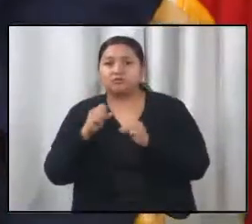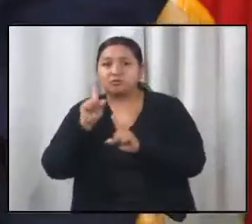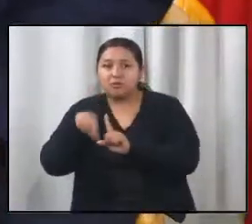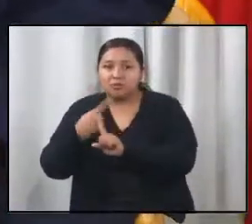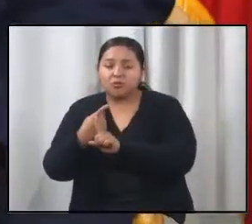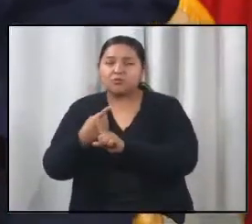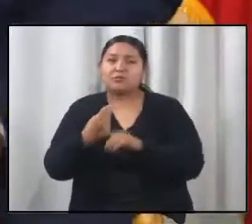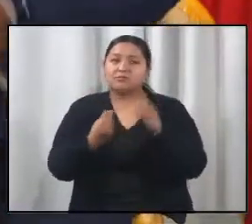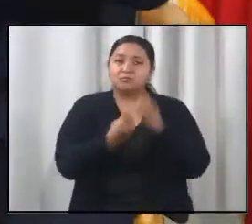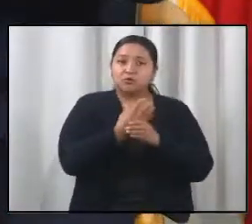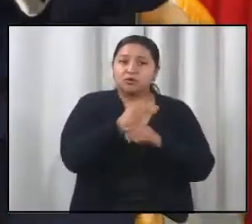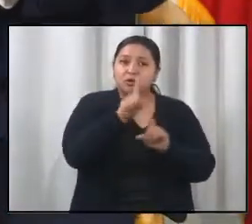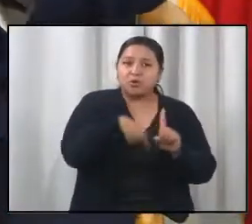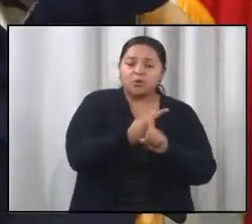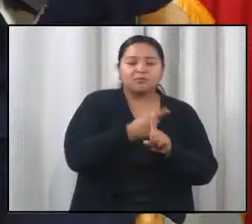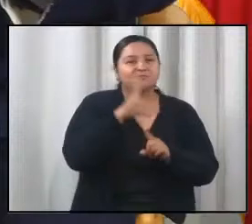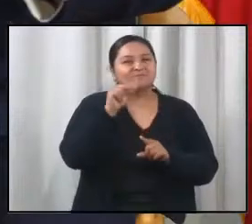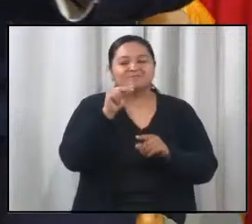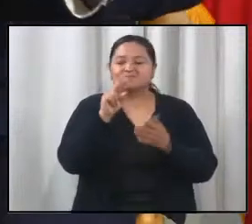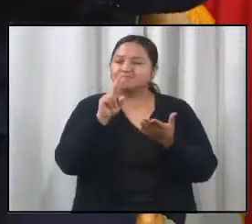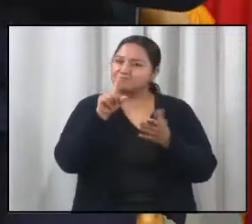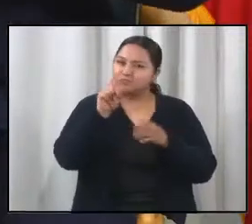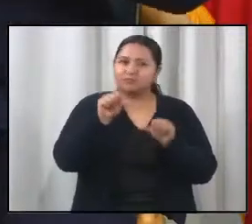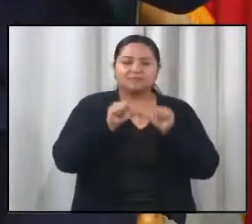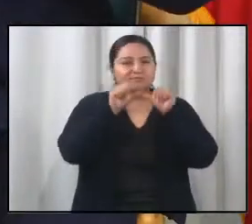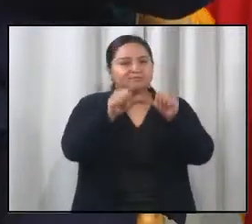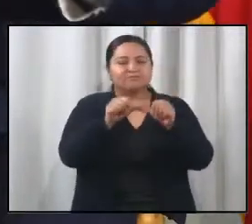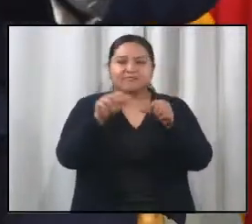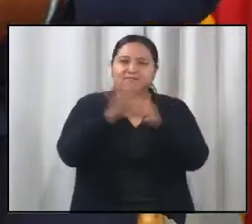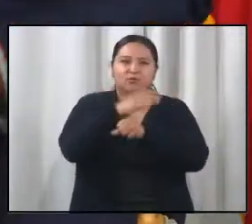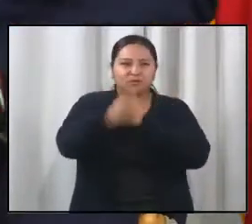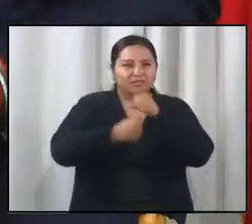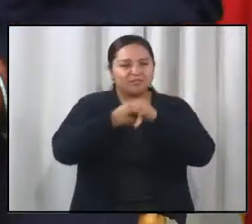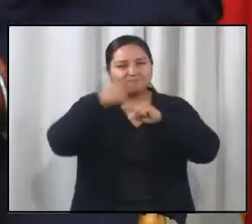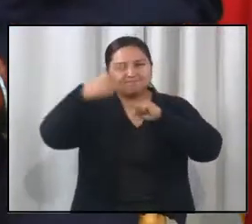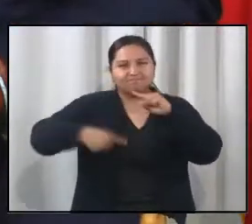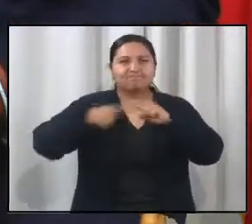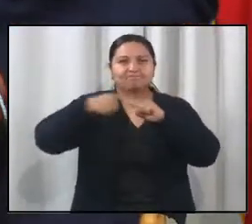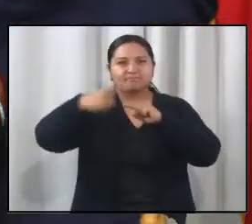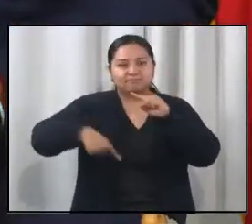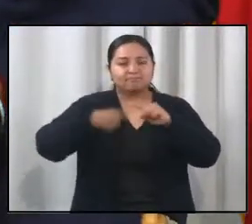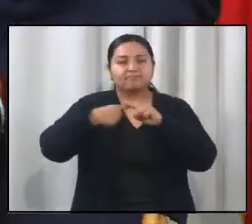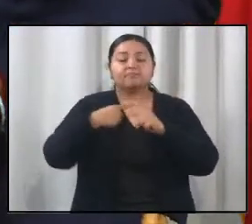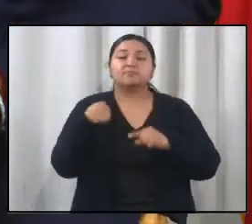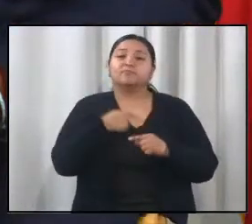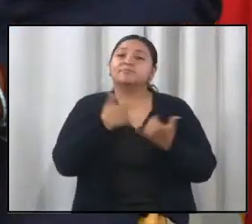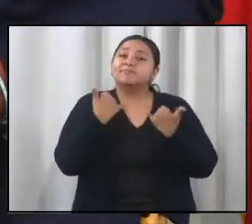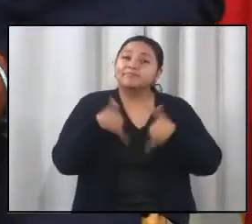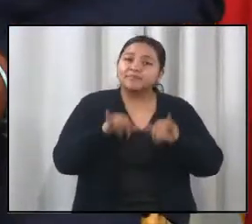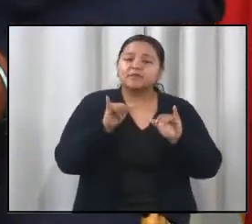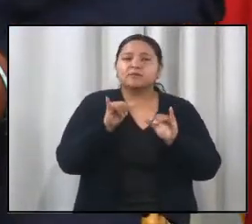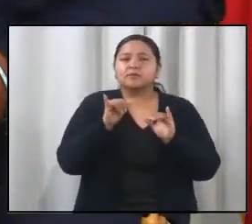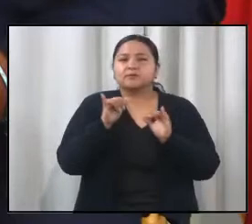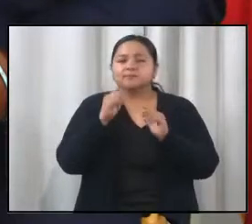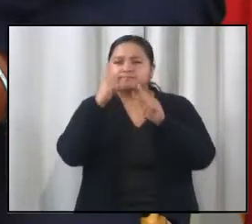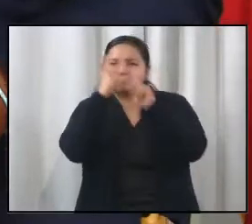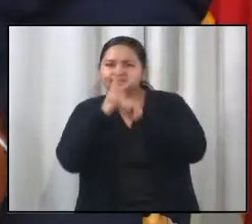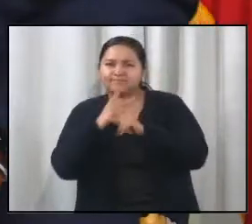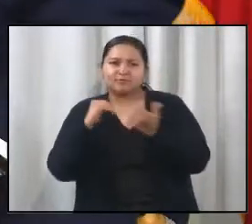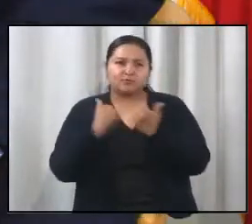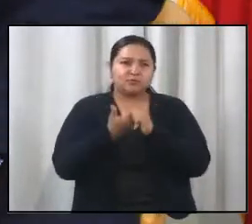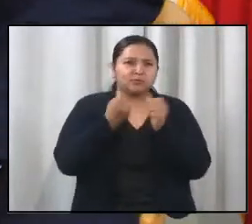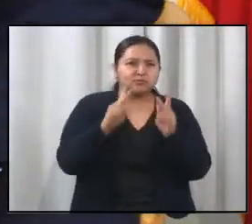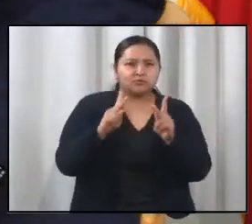housing is a vital tool to addressing homelessness, and we're continuing to explore new opportunities now. And now on